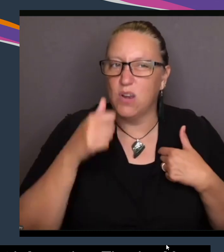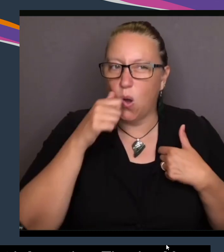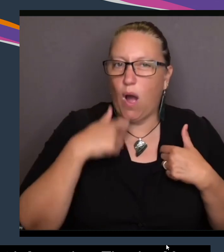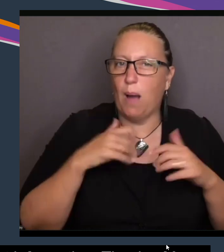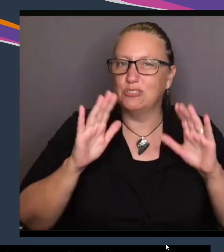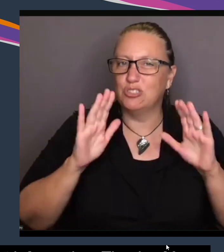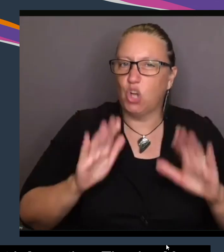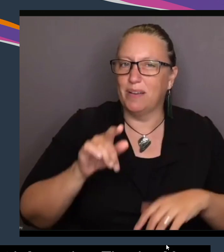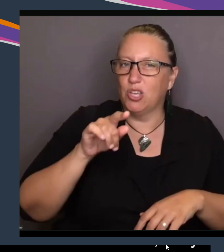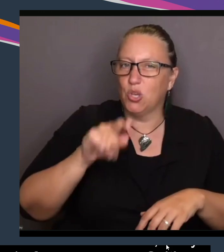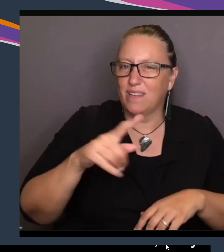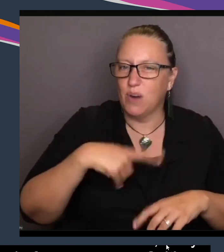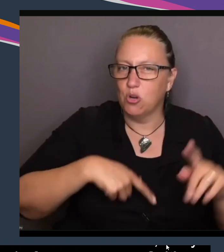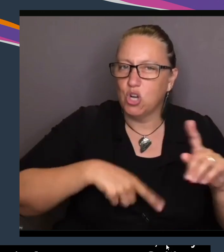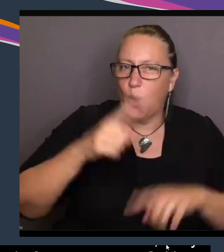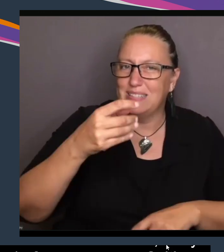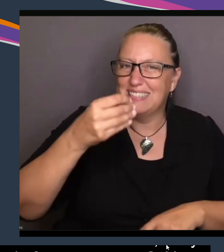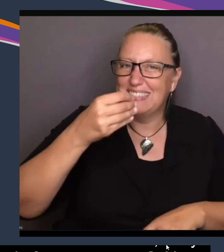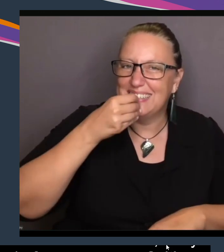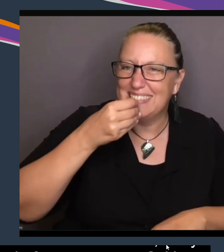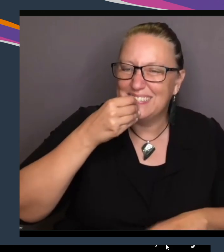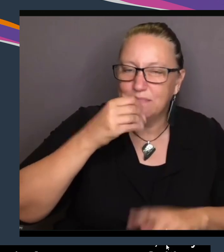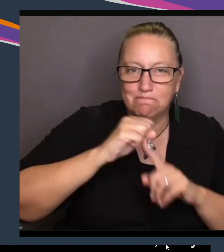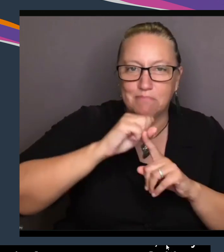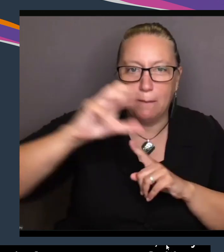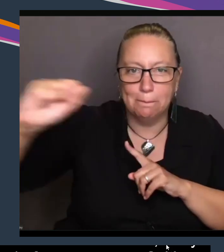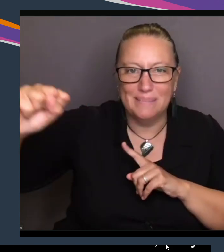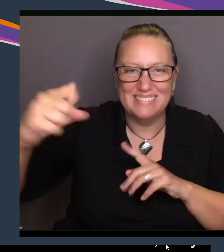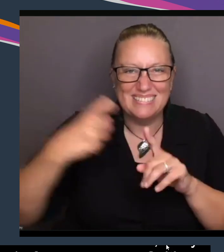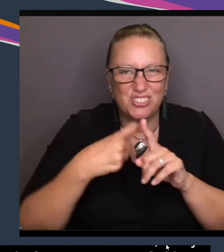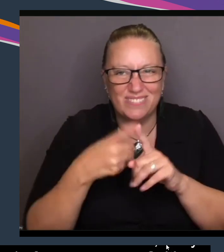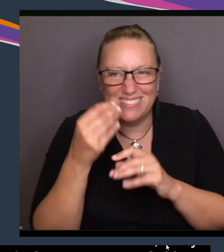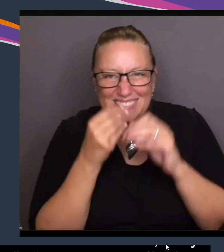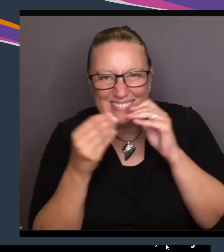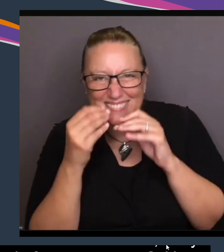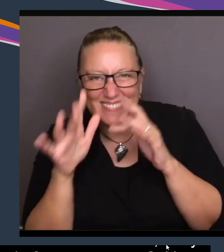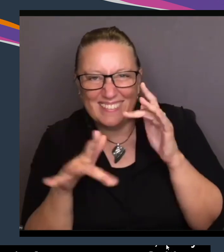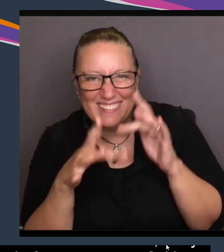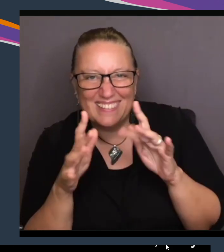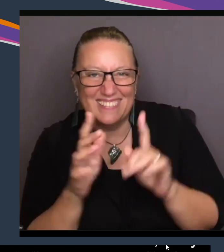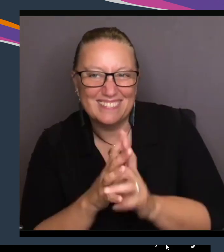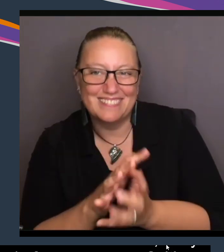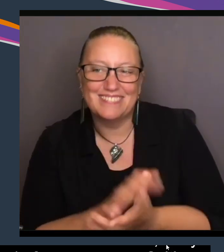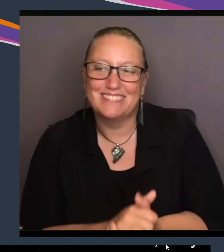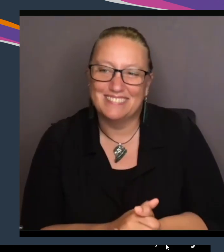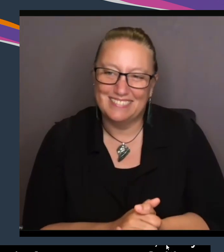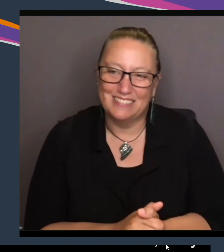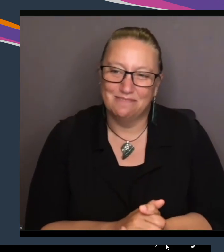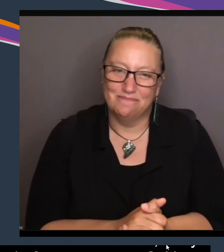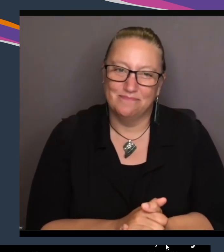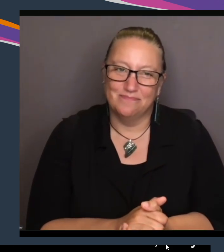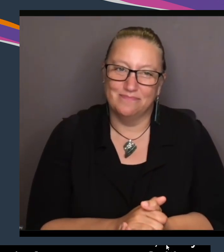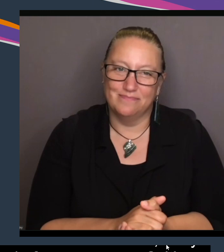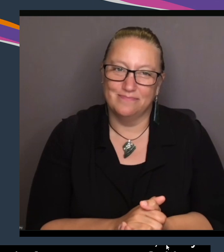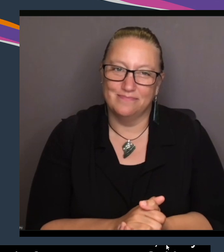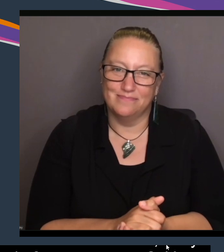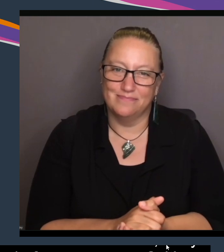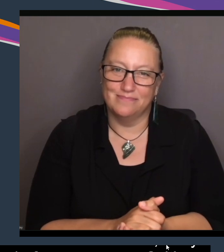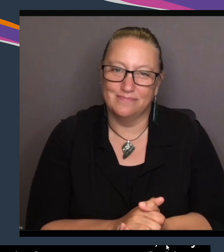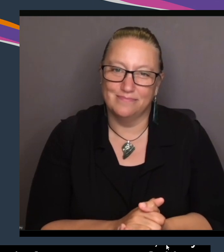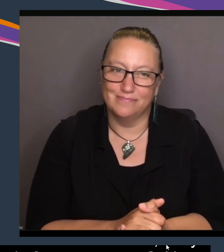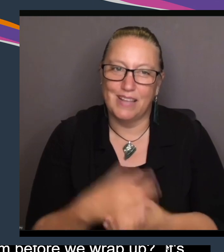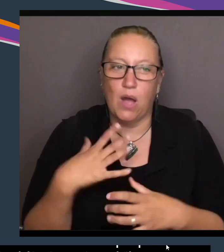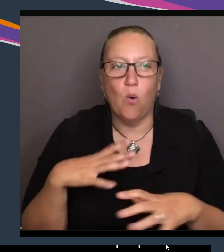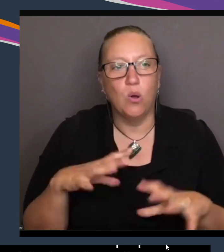a run to your kitchen maybe, or a snack. I just wanted to pause and acknowledge what has